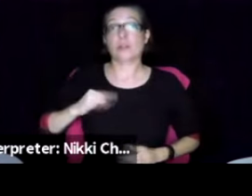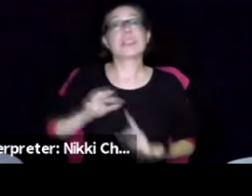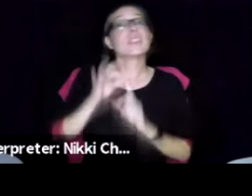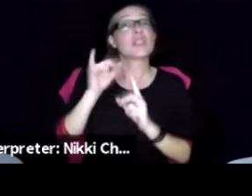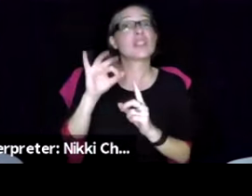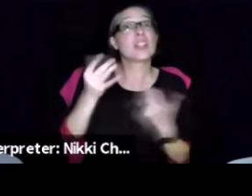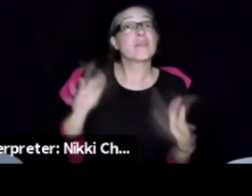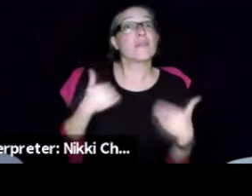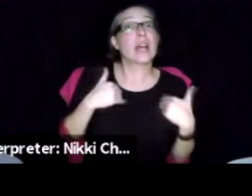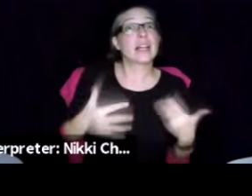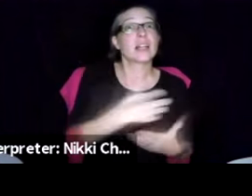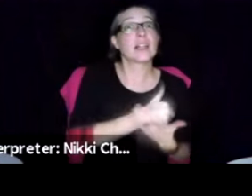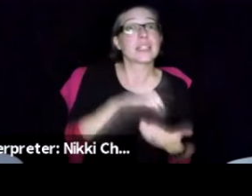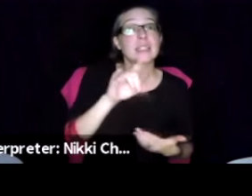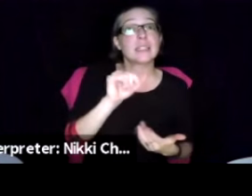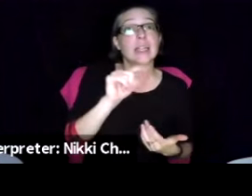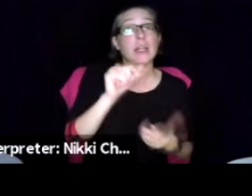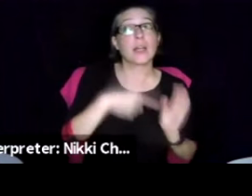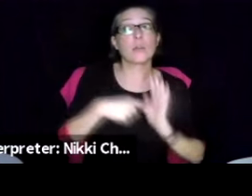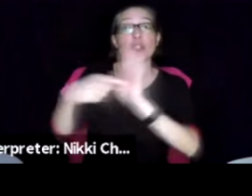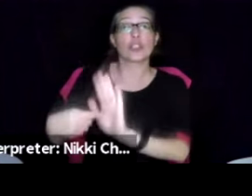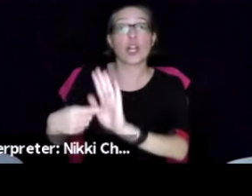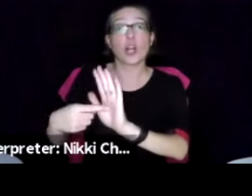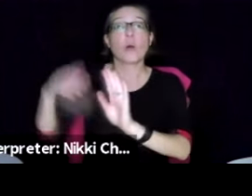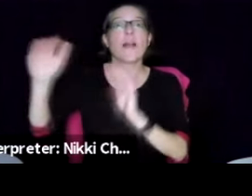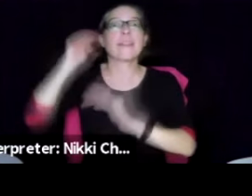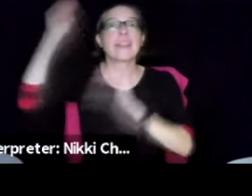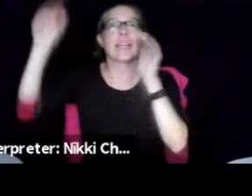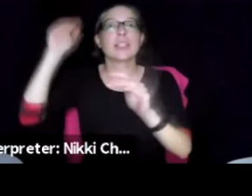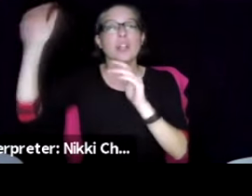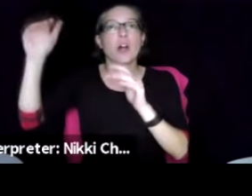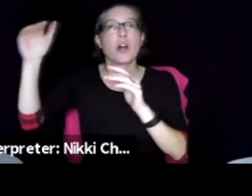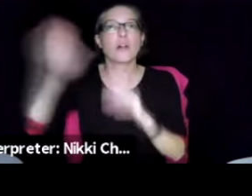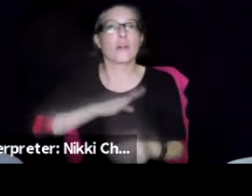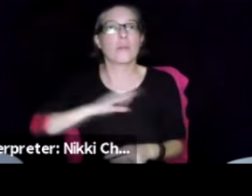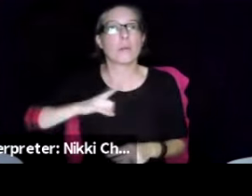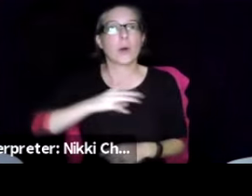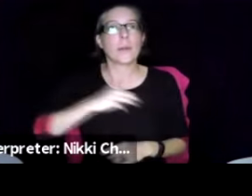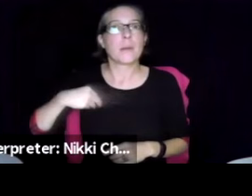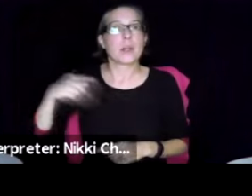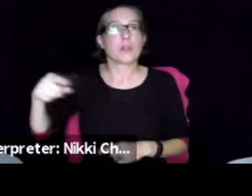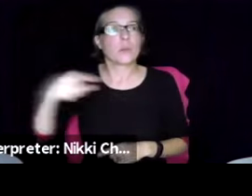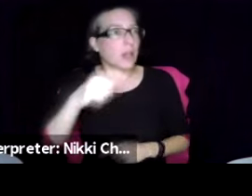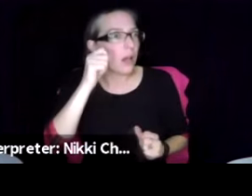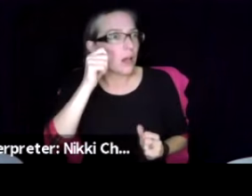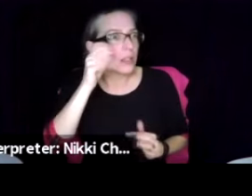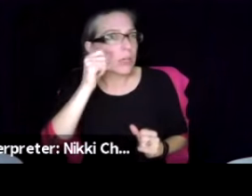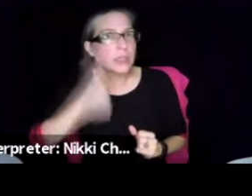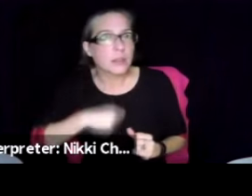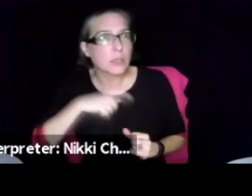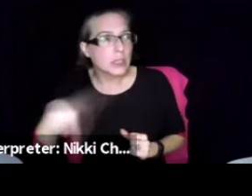adult board members were constantly like, this is amazing, like we need this information as people who work